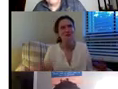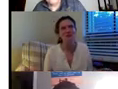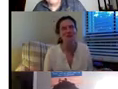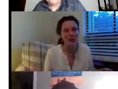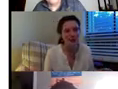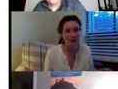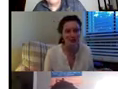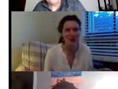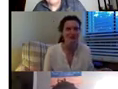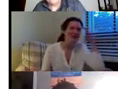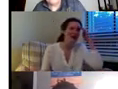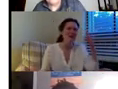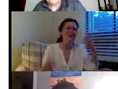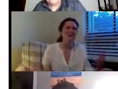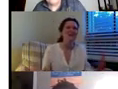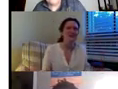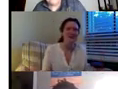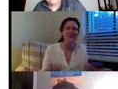As a person who can't walk very often,